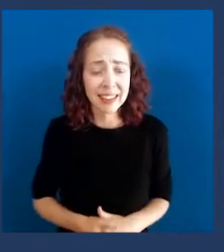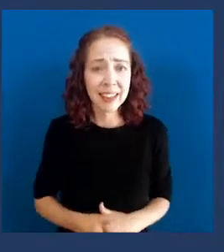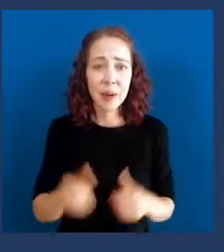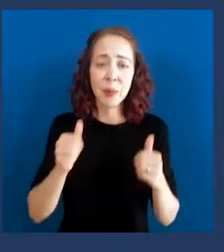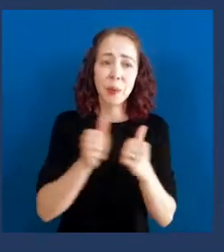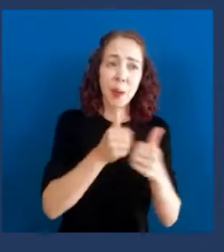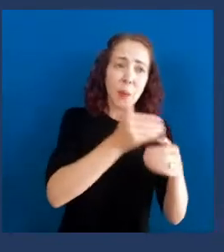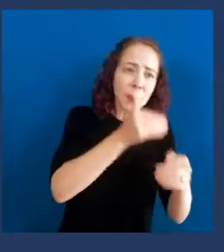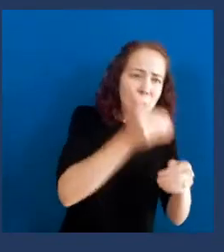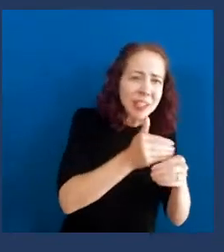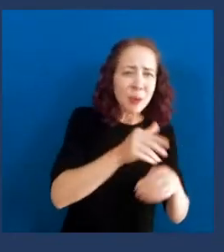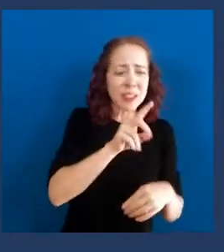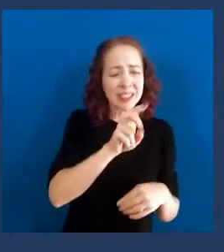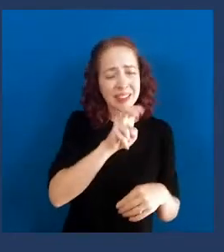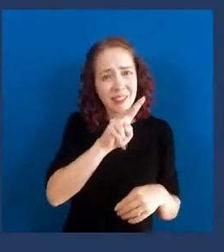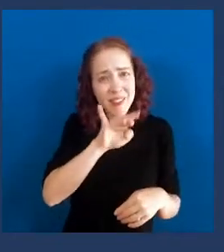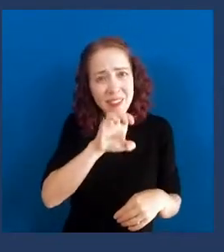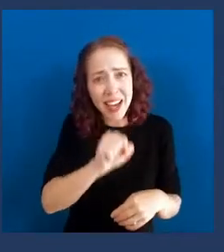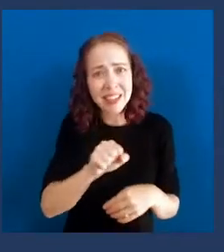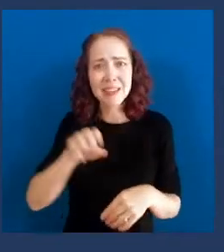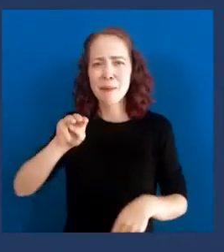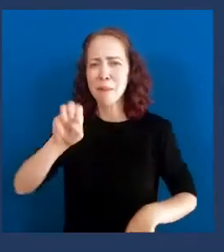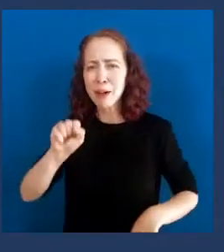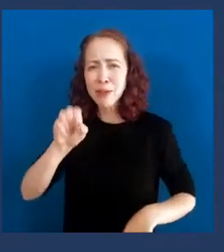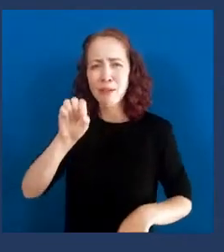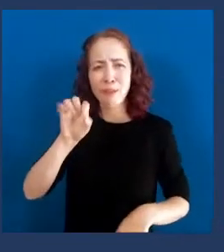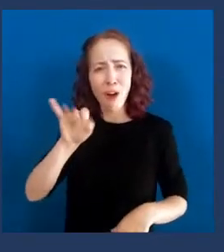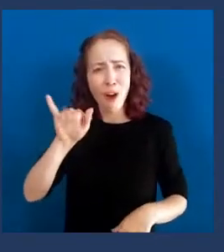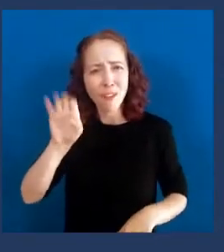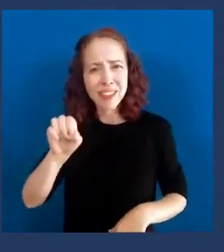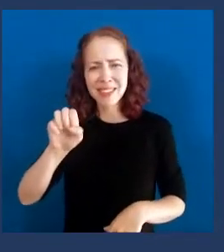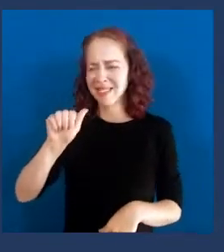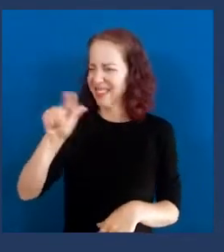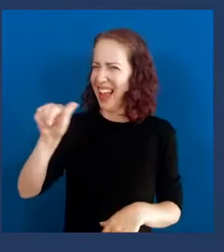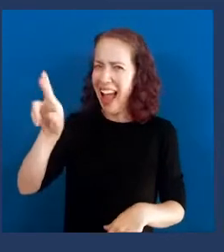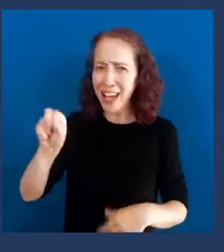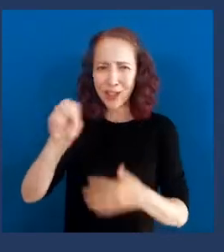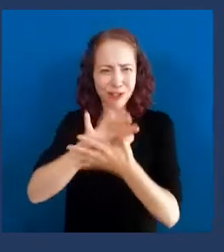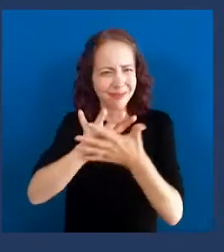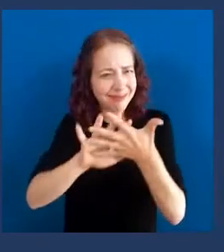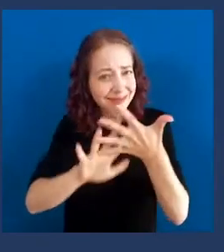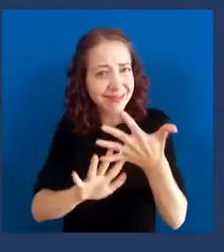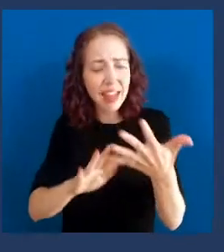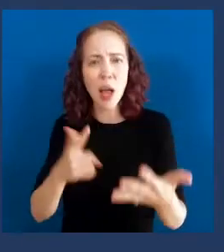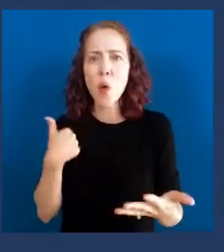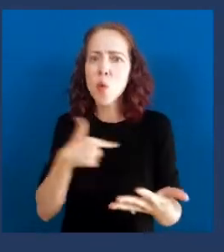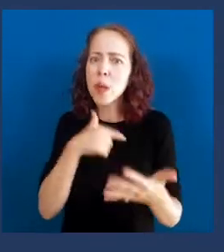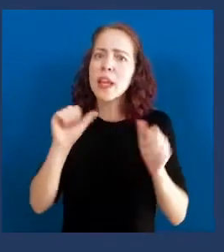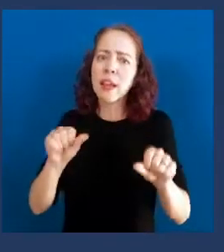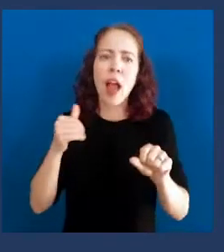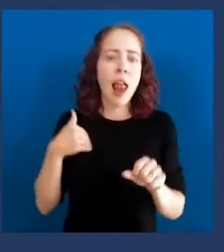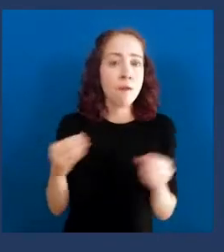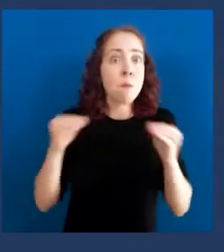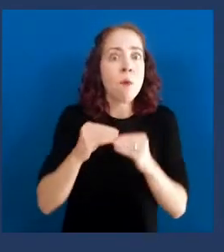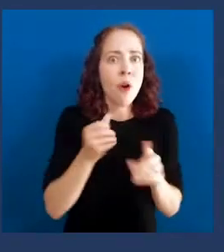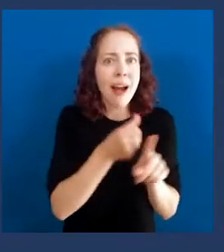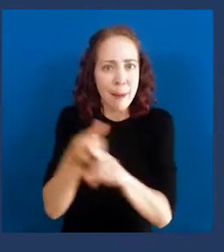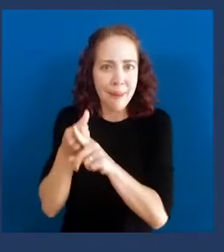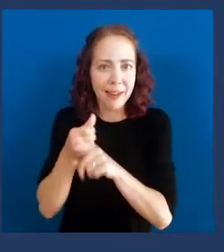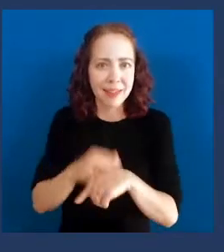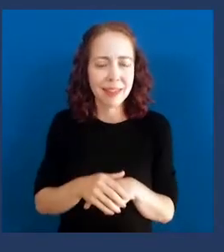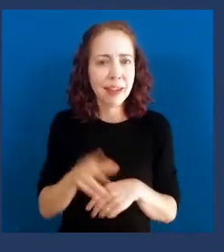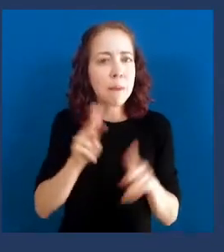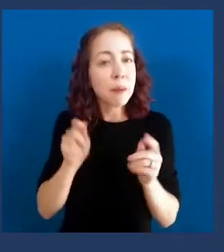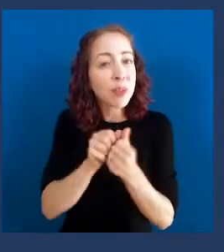with Windows devices, Microsoft Office, all up, Azure, we have a chance to have so much more impact. People with